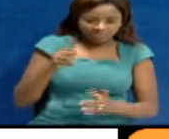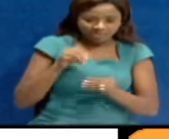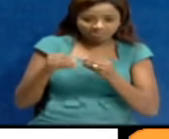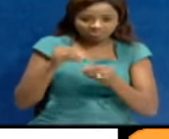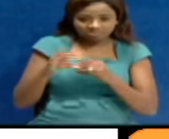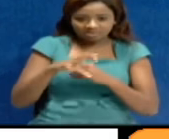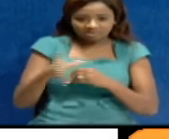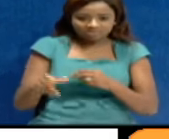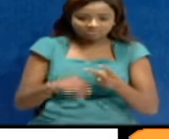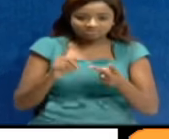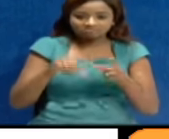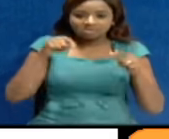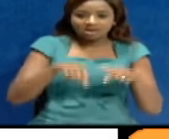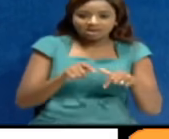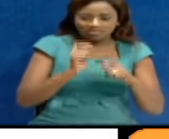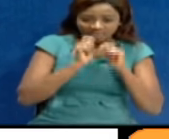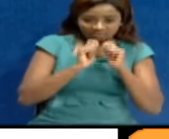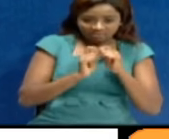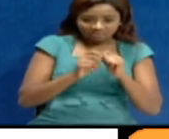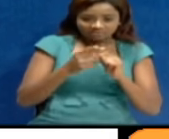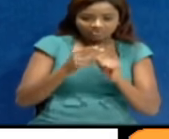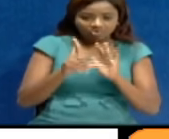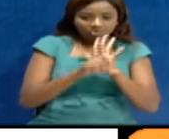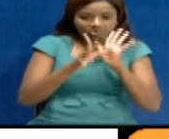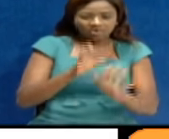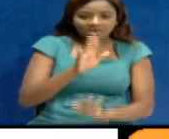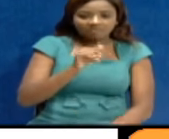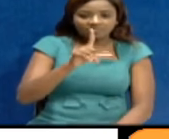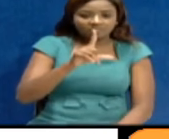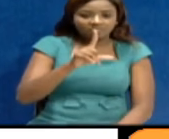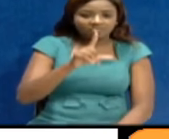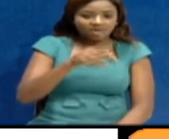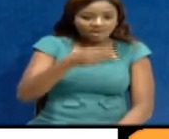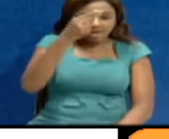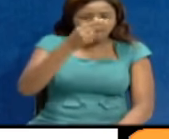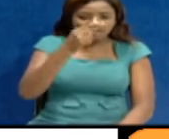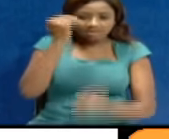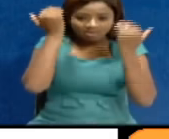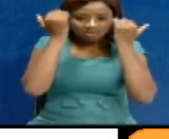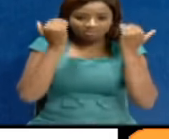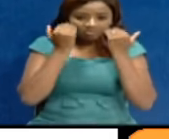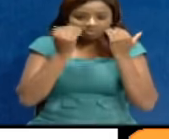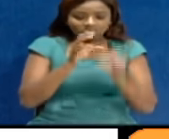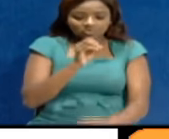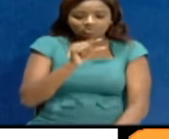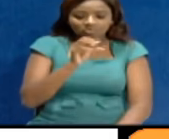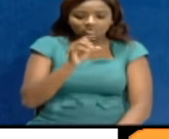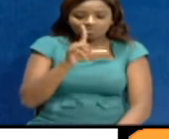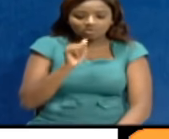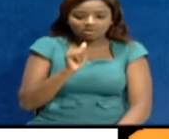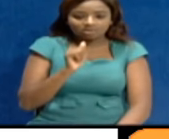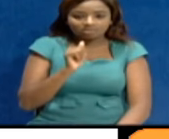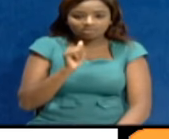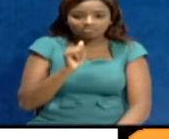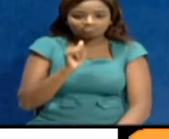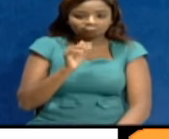here in Nairobi, in our studios, is an advocate of the High Court, Steve Ogola. Gentlemen, thanks so much for making time for us on this Tuesday evening.